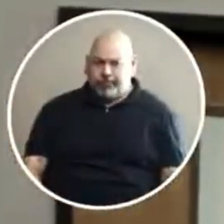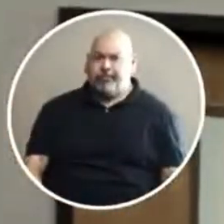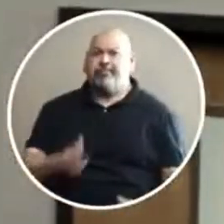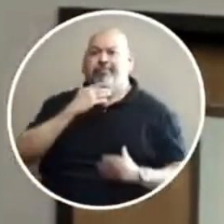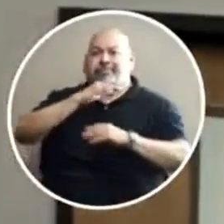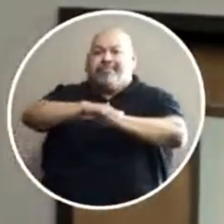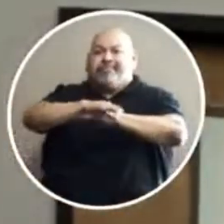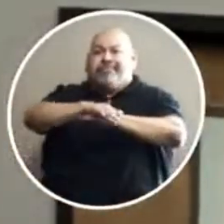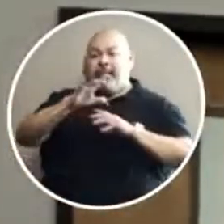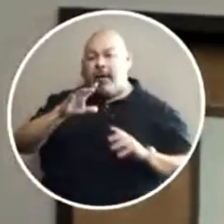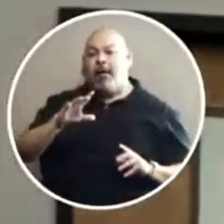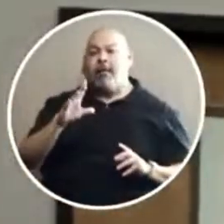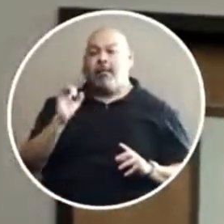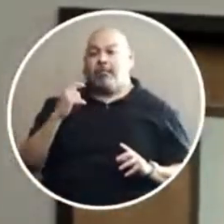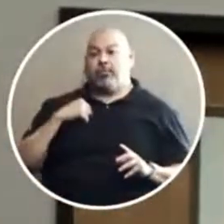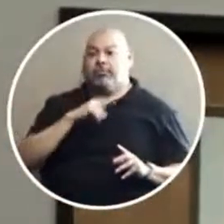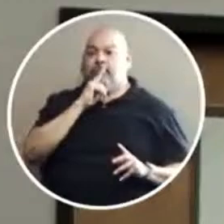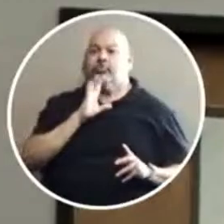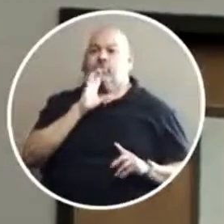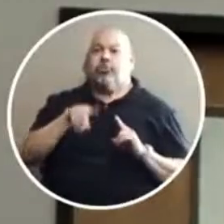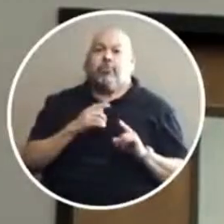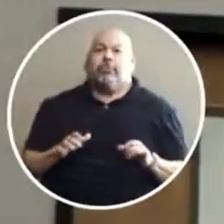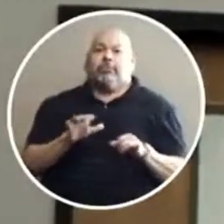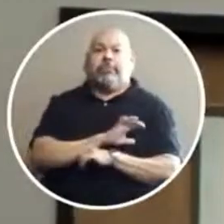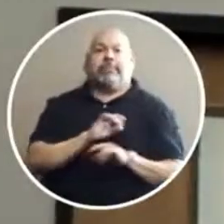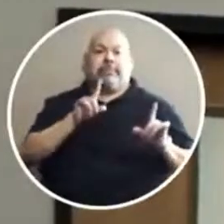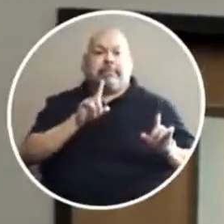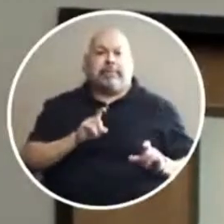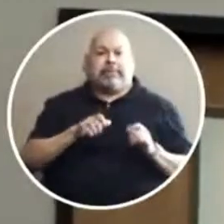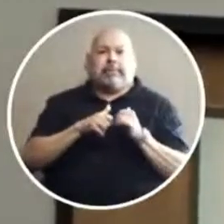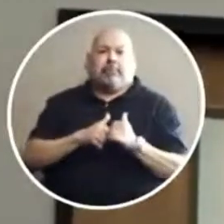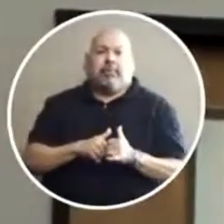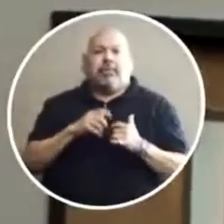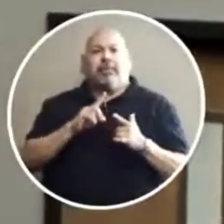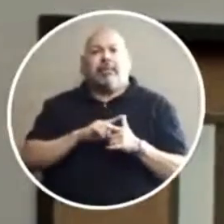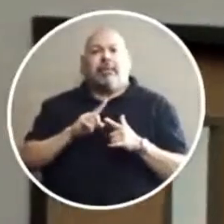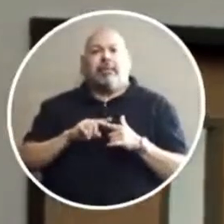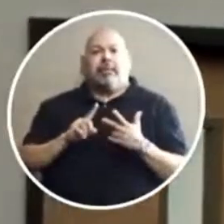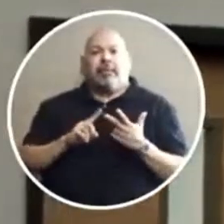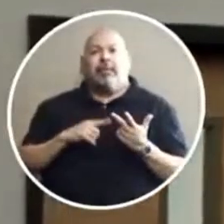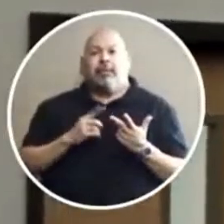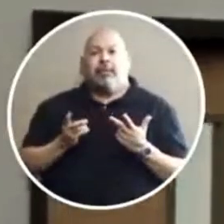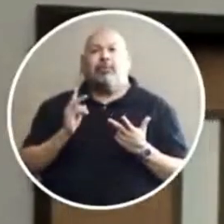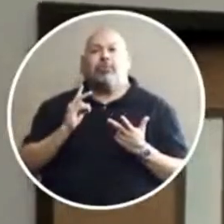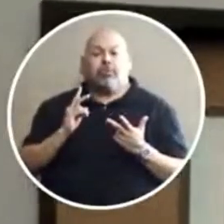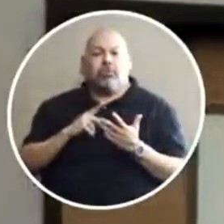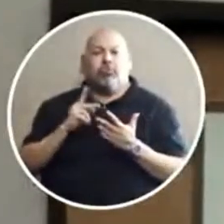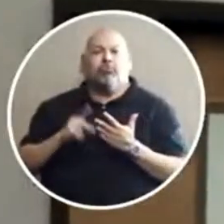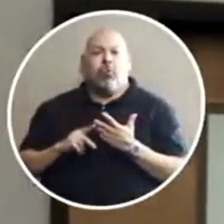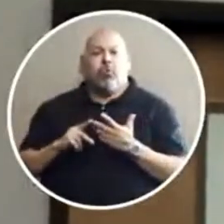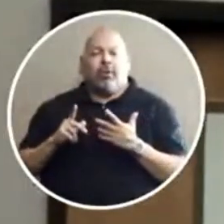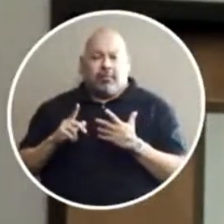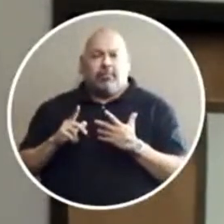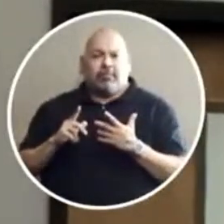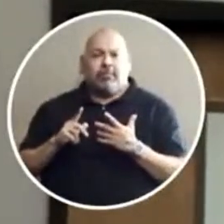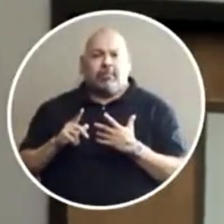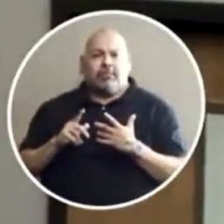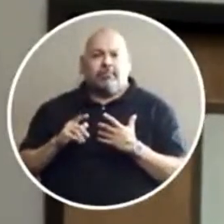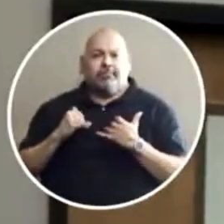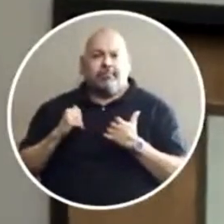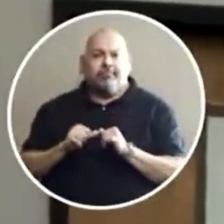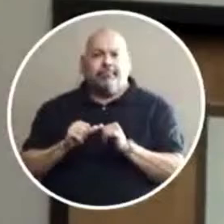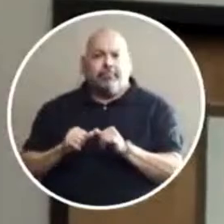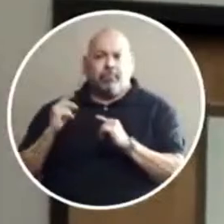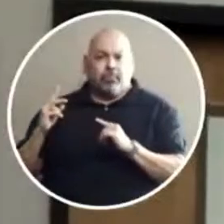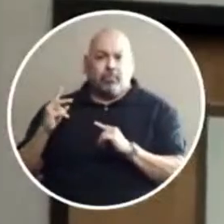Good afternoon. So I'm going to be covering testing, compliance, and also the flu vaccination program that we have ongoing for